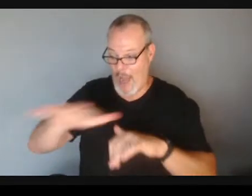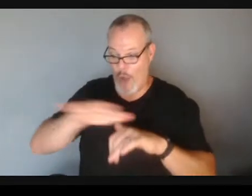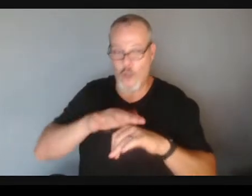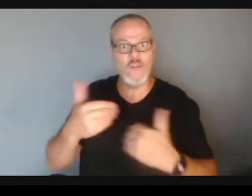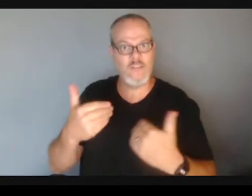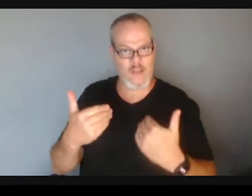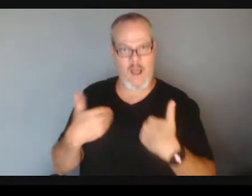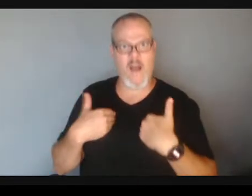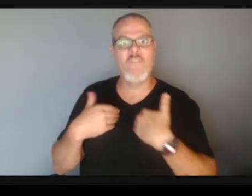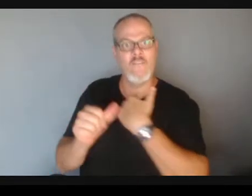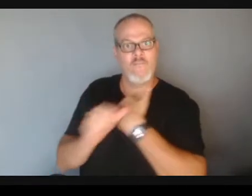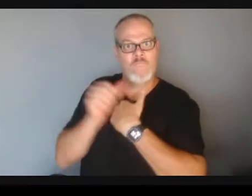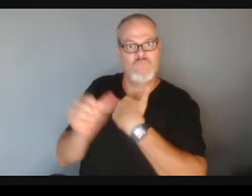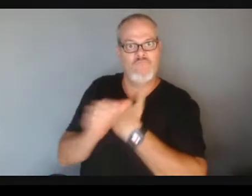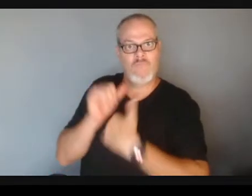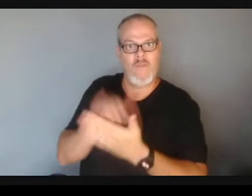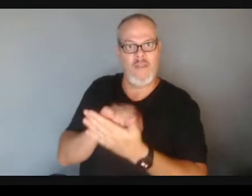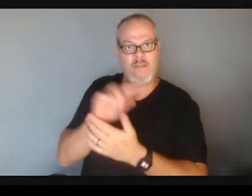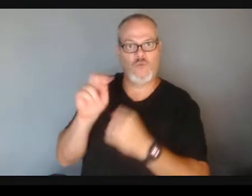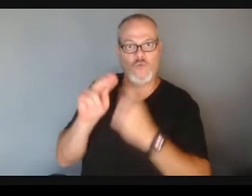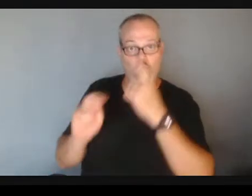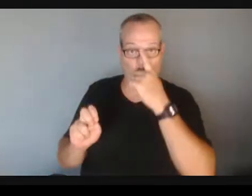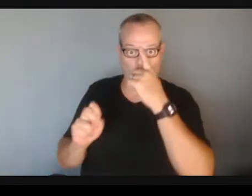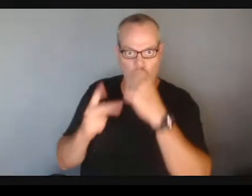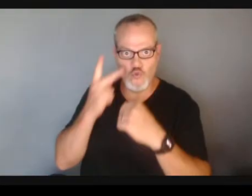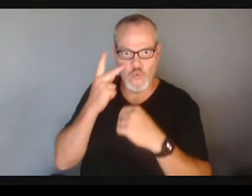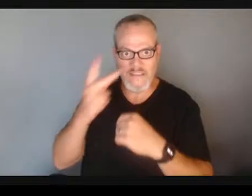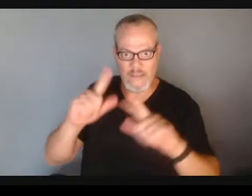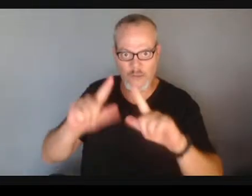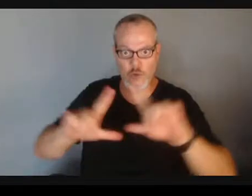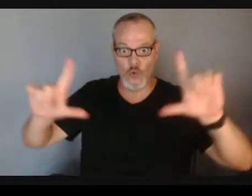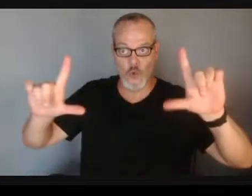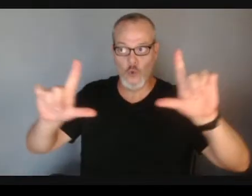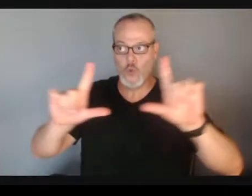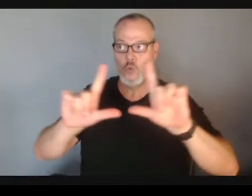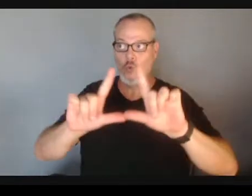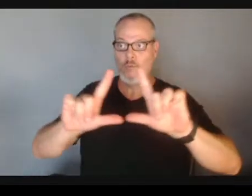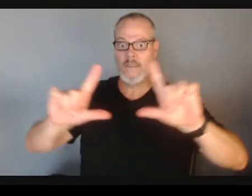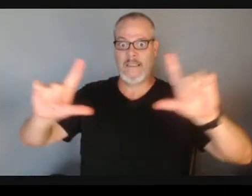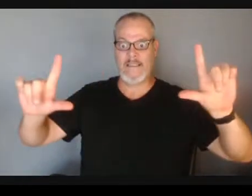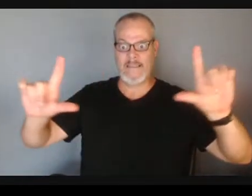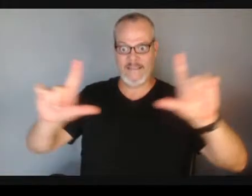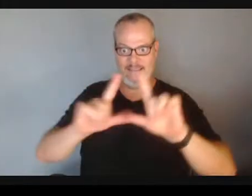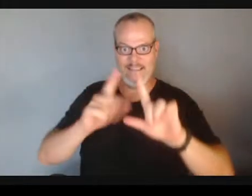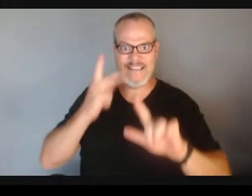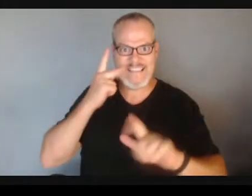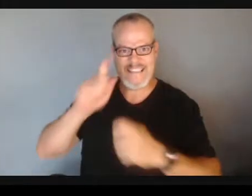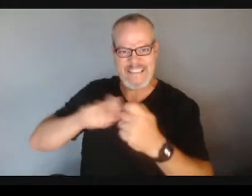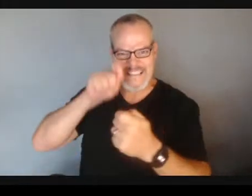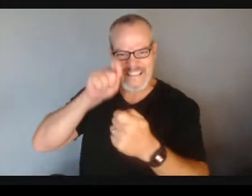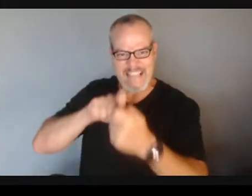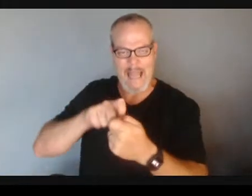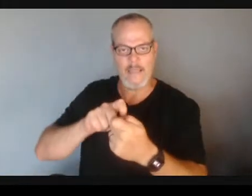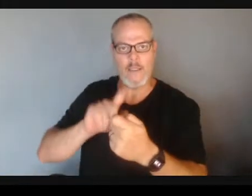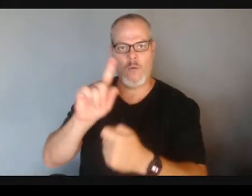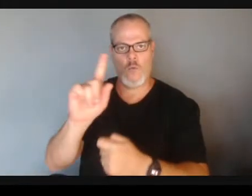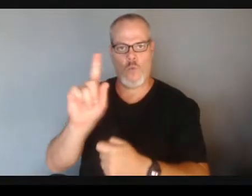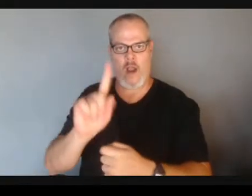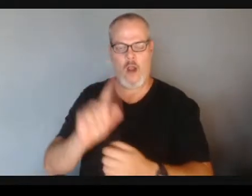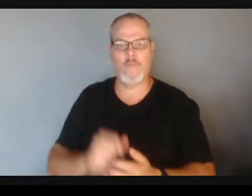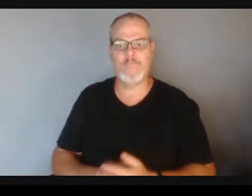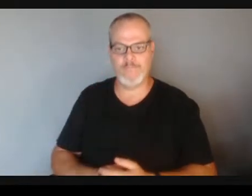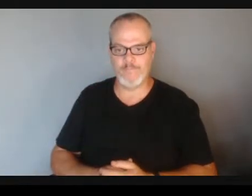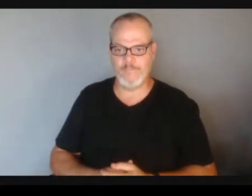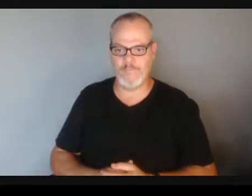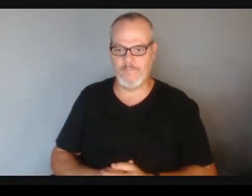evacuation zones. You can zoom in and see exactly what is the evacuation zone, right? So